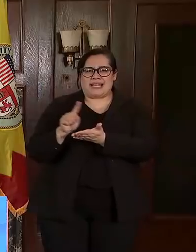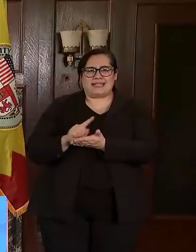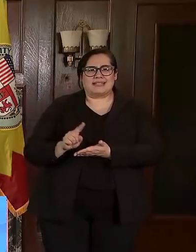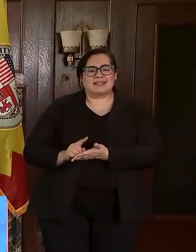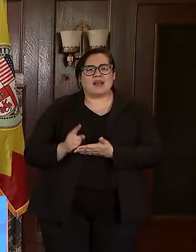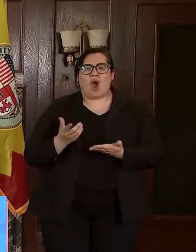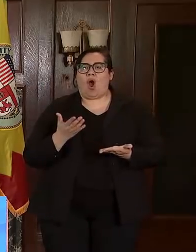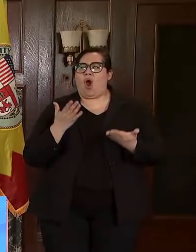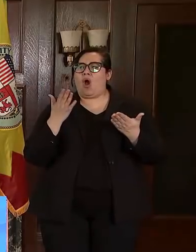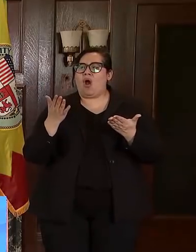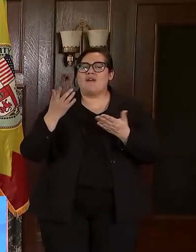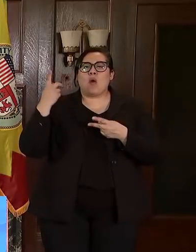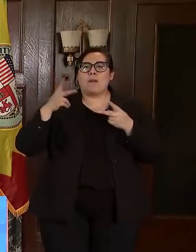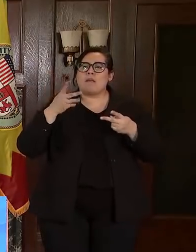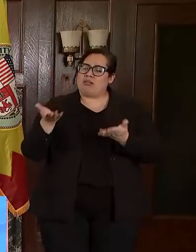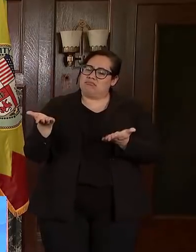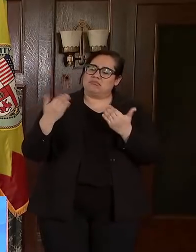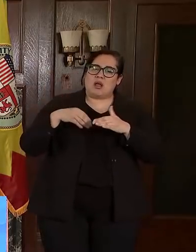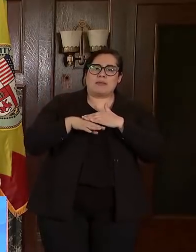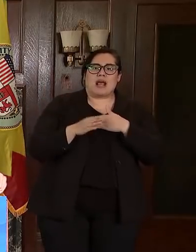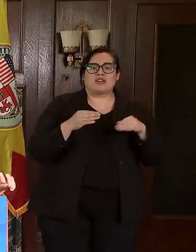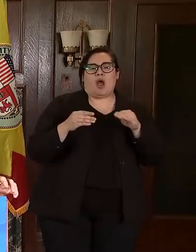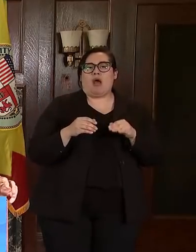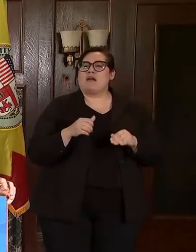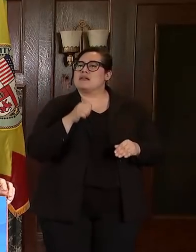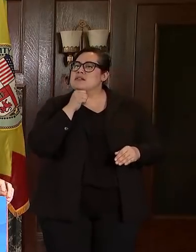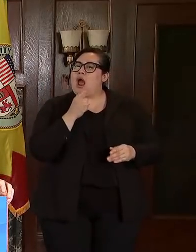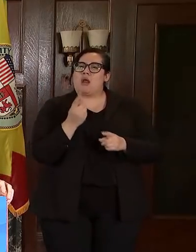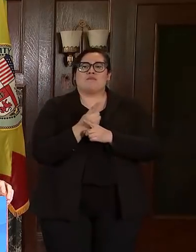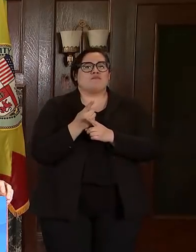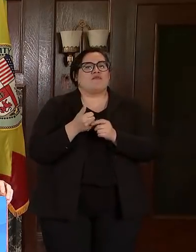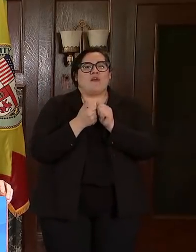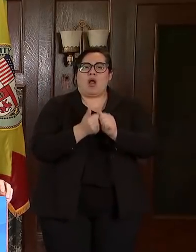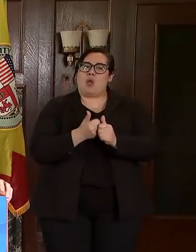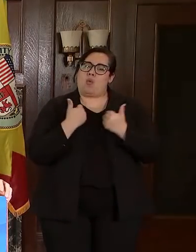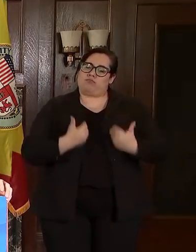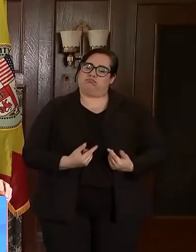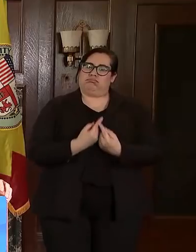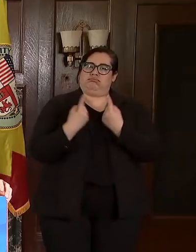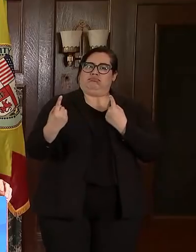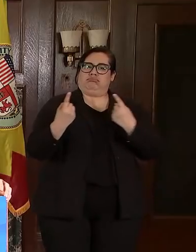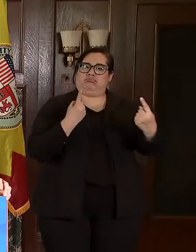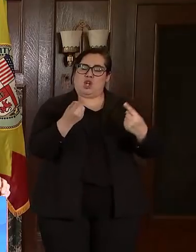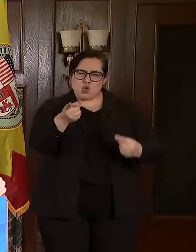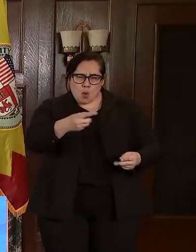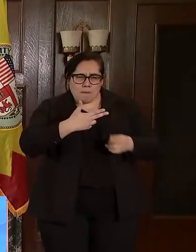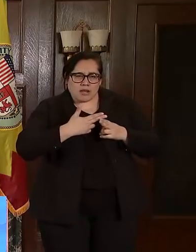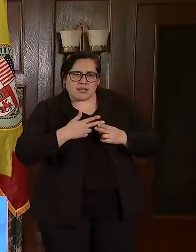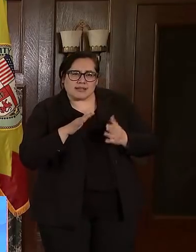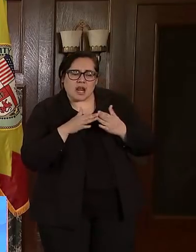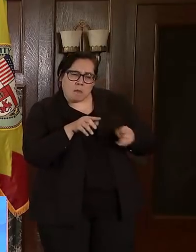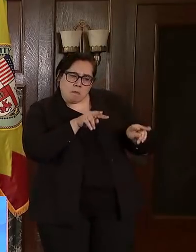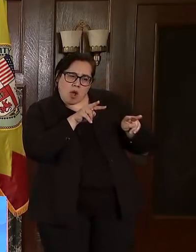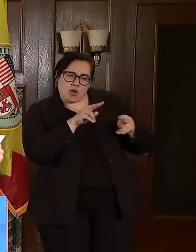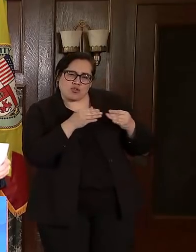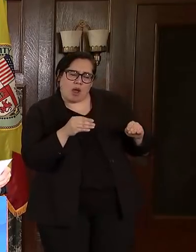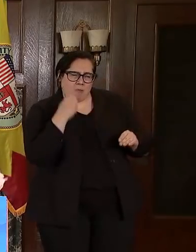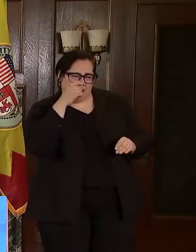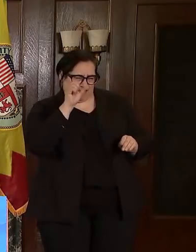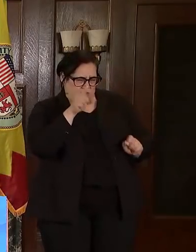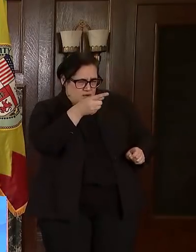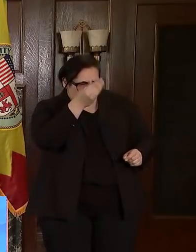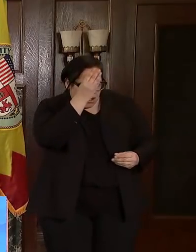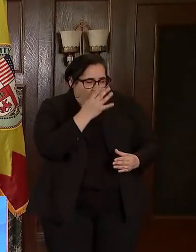already allowing customers to come inside their shops and not practicing social distancing. You've mentioned the city will be monitoring the shops, but can you